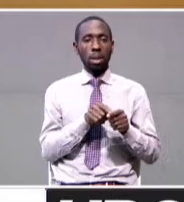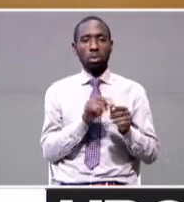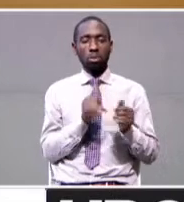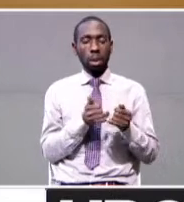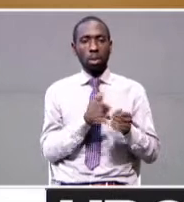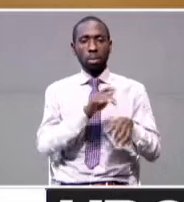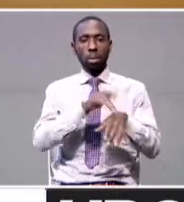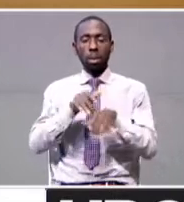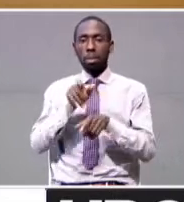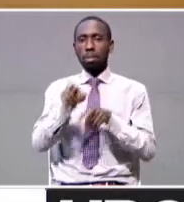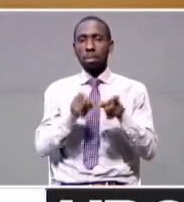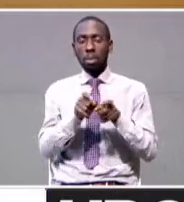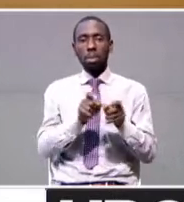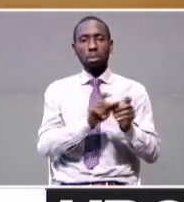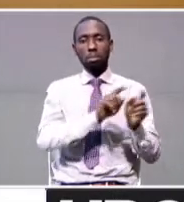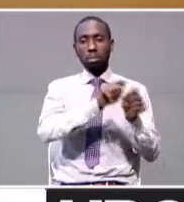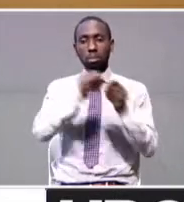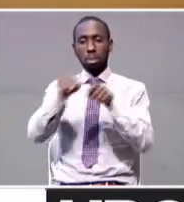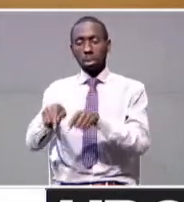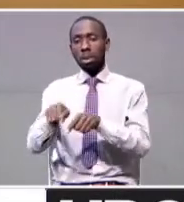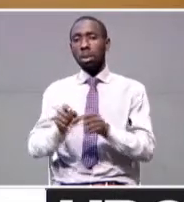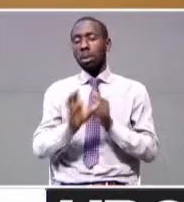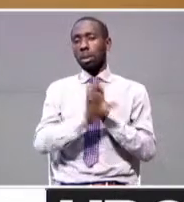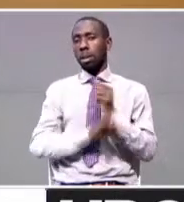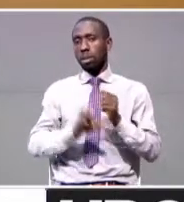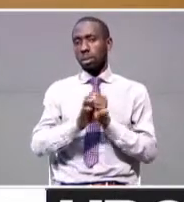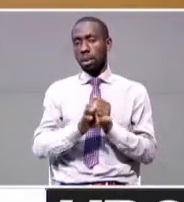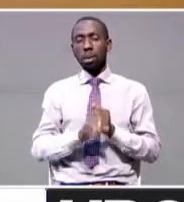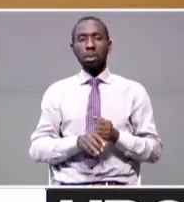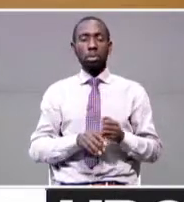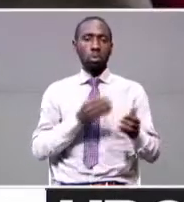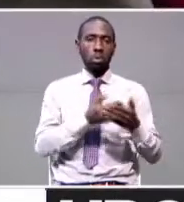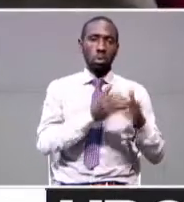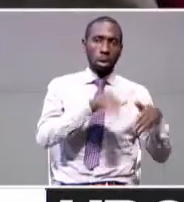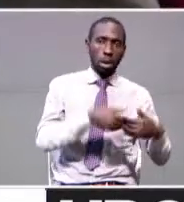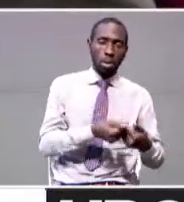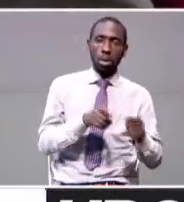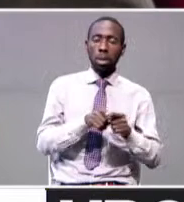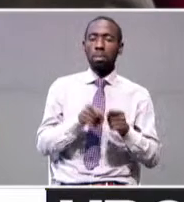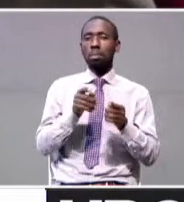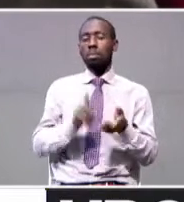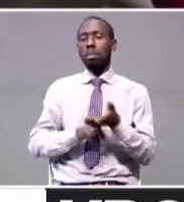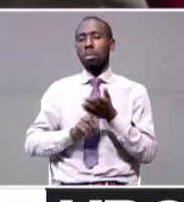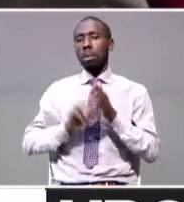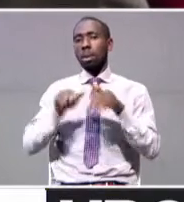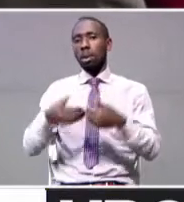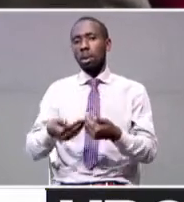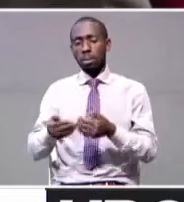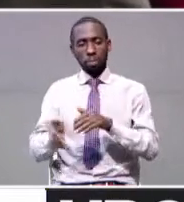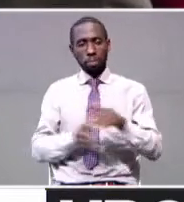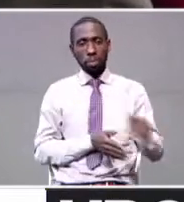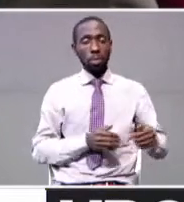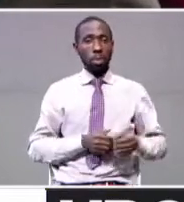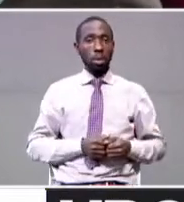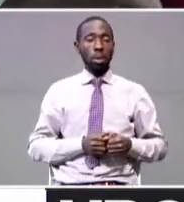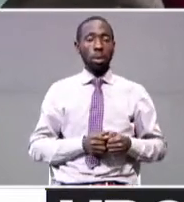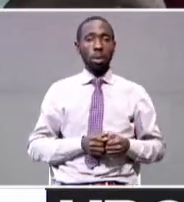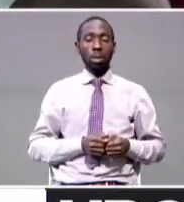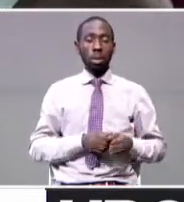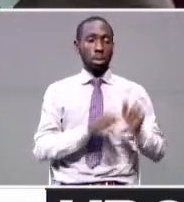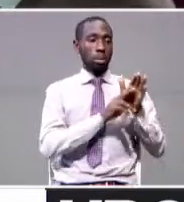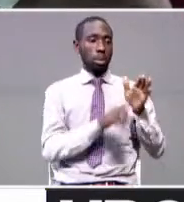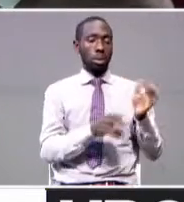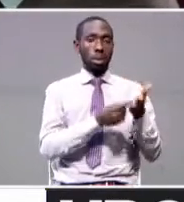nsi yaffe eno olw'ebirungi byabyo n'obulungi obugirimu. Ku lw'abannayuganda, Minisitule etongozza